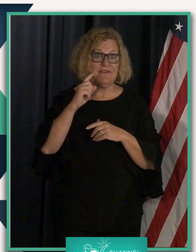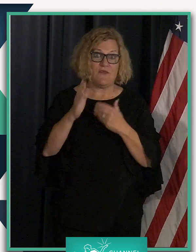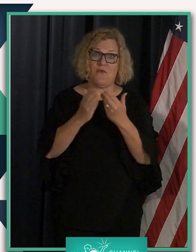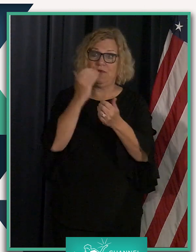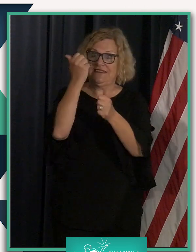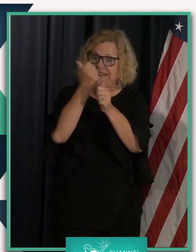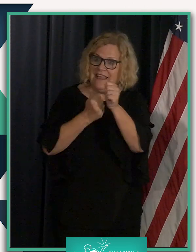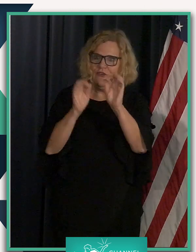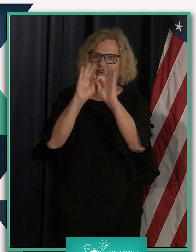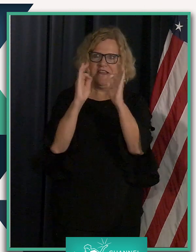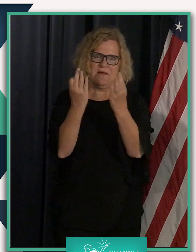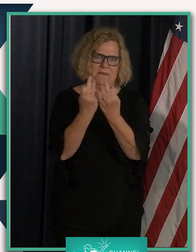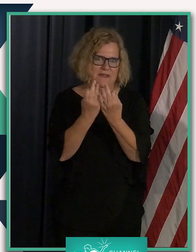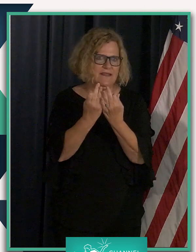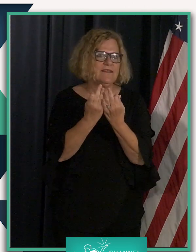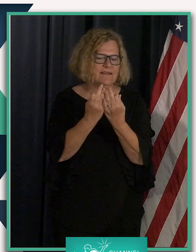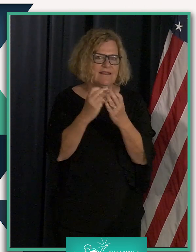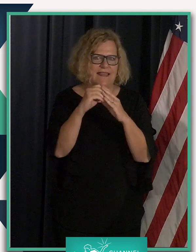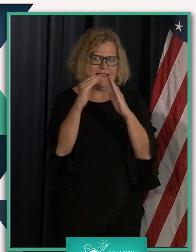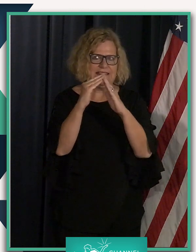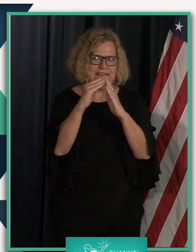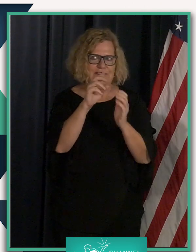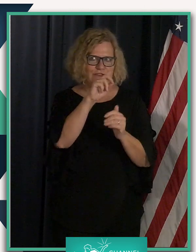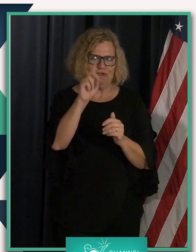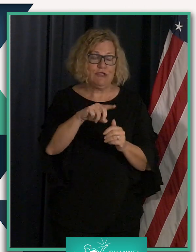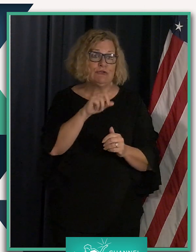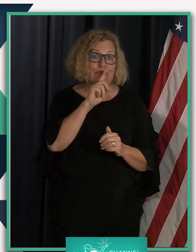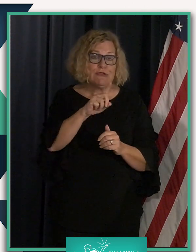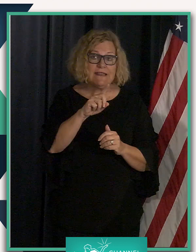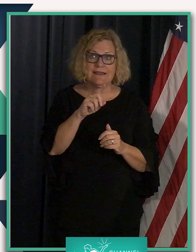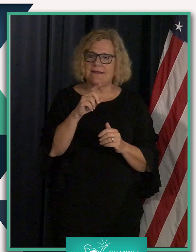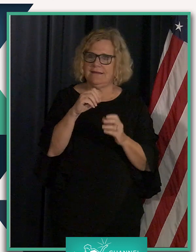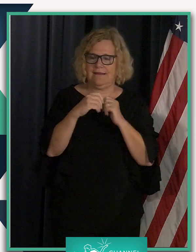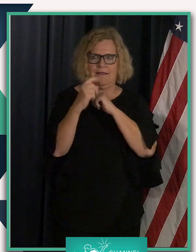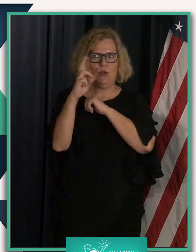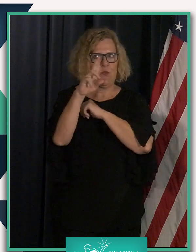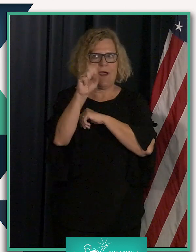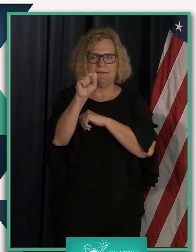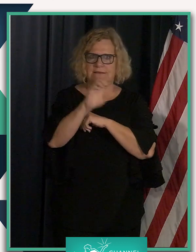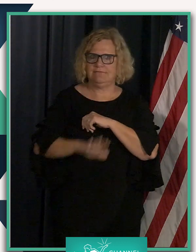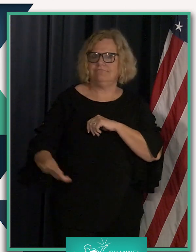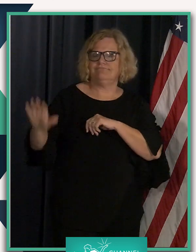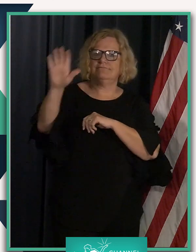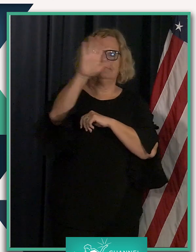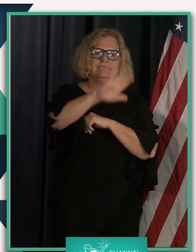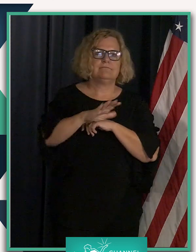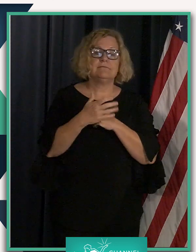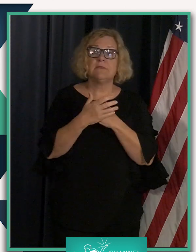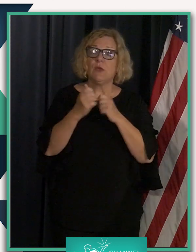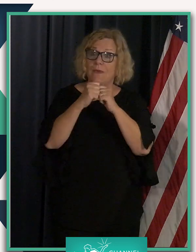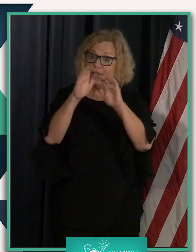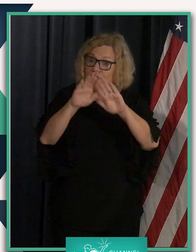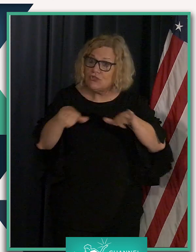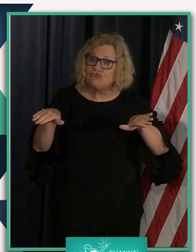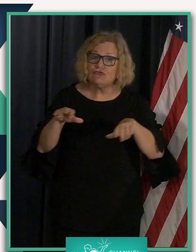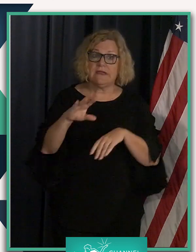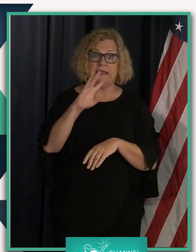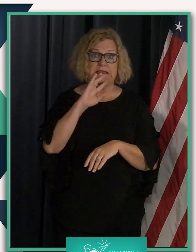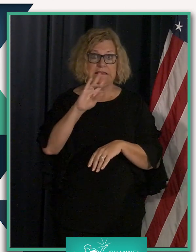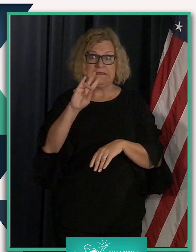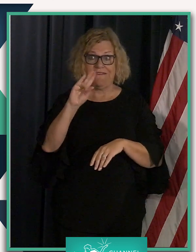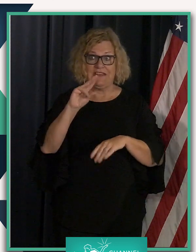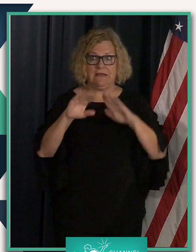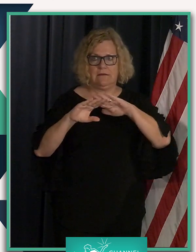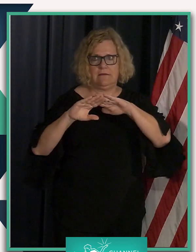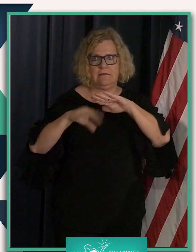almost every family in the city of Detroit and really in the country with children 17 or